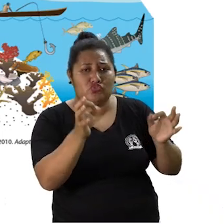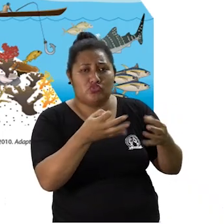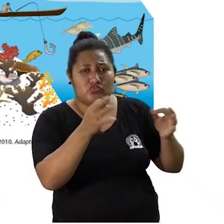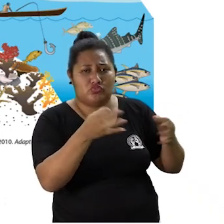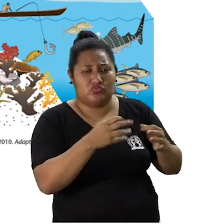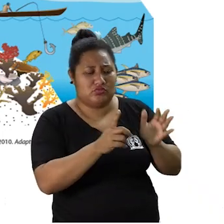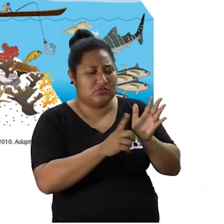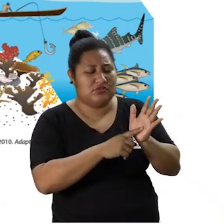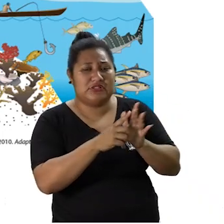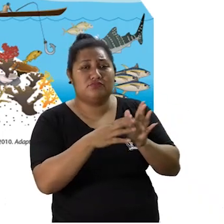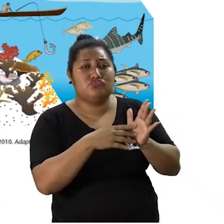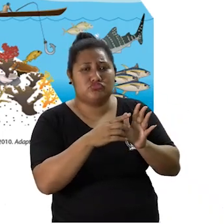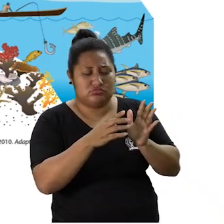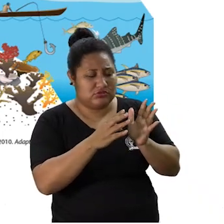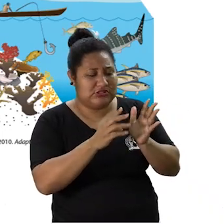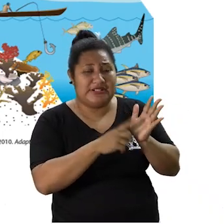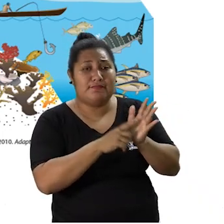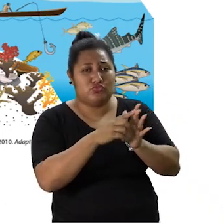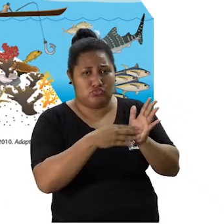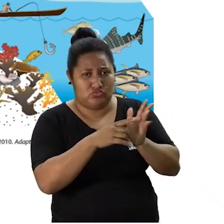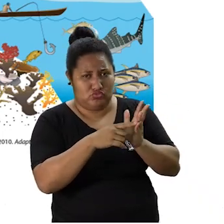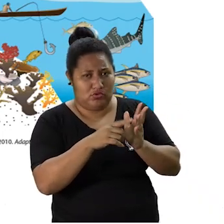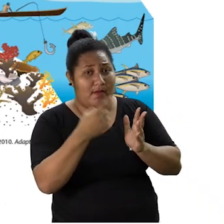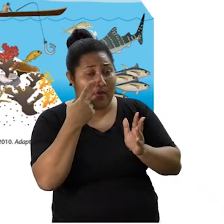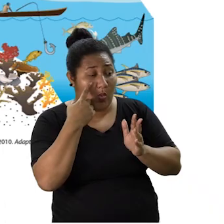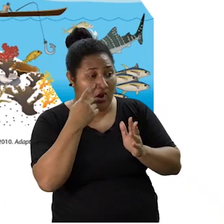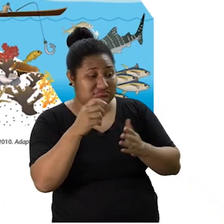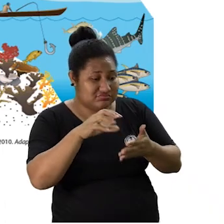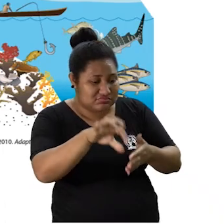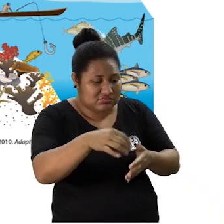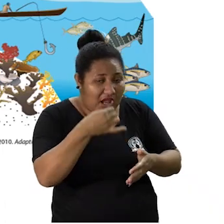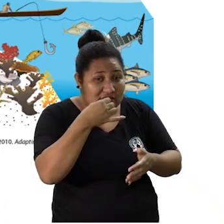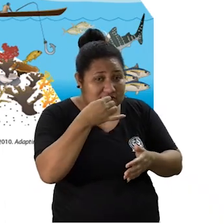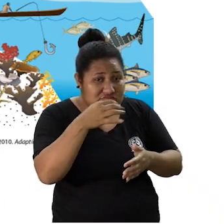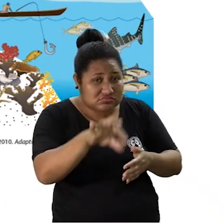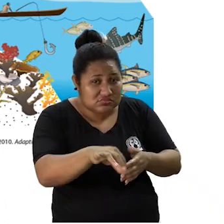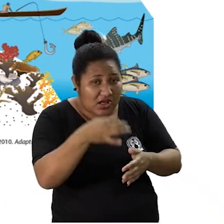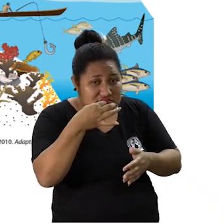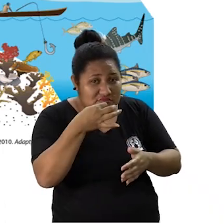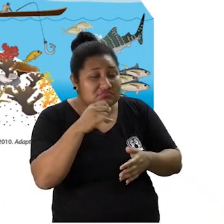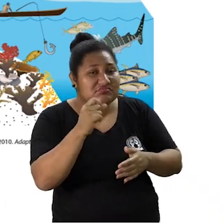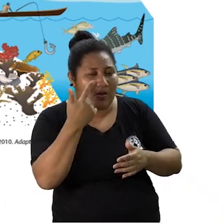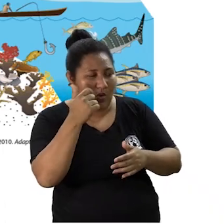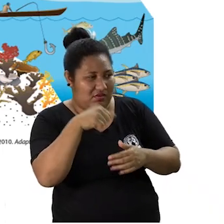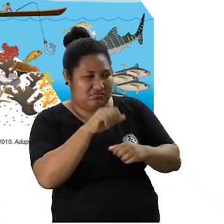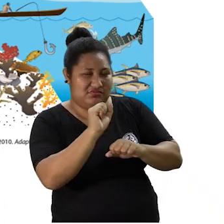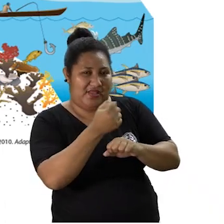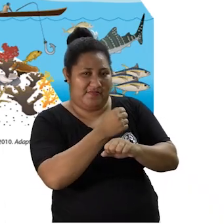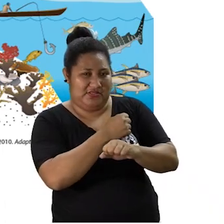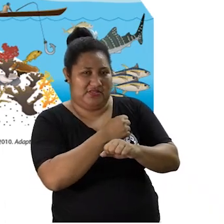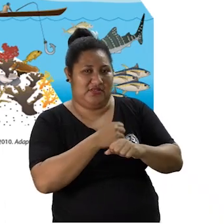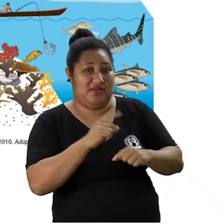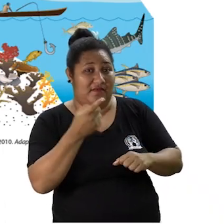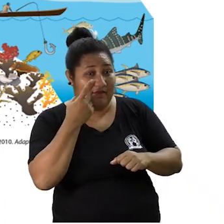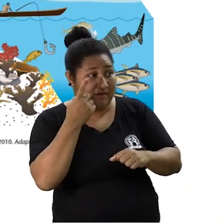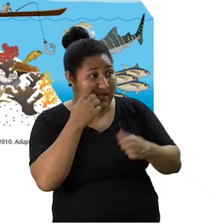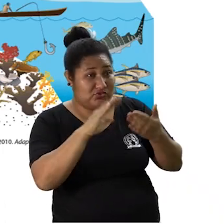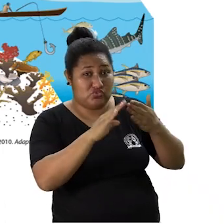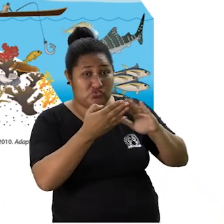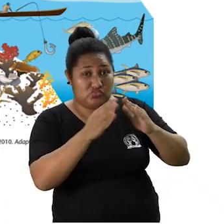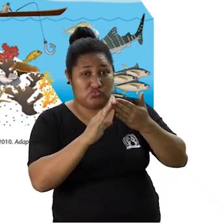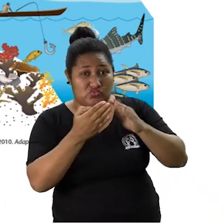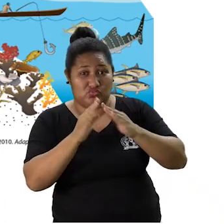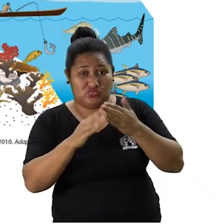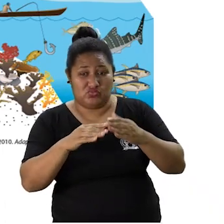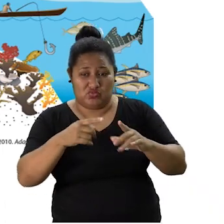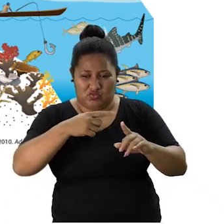Yeah, o mo me o limu. O limu e ola tonu o sami. So, yeah, ai vele le atole nuu le ta milo mai